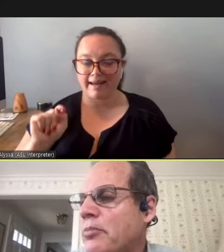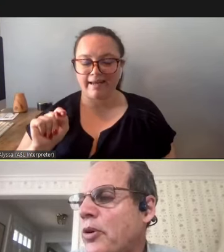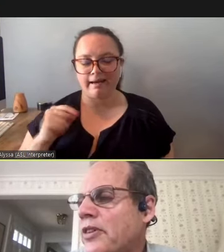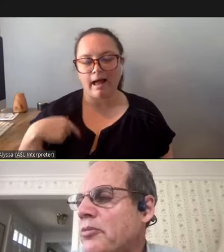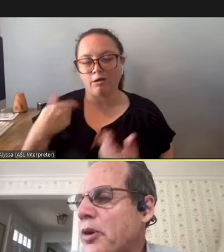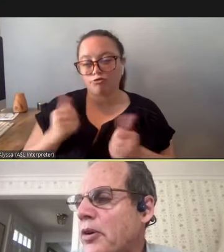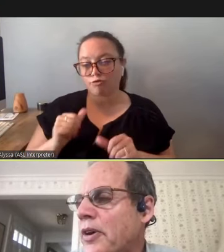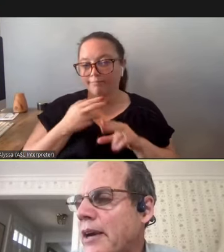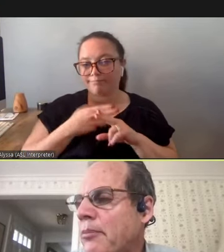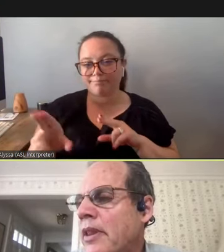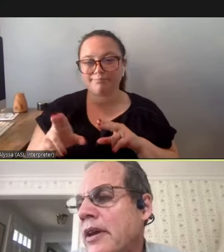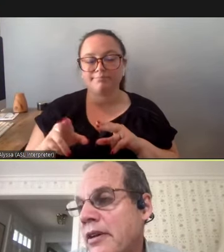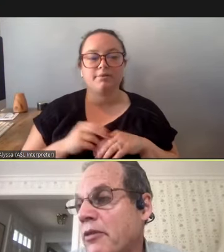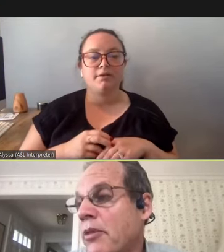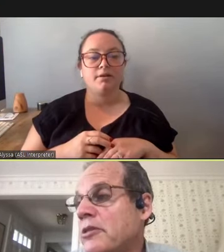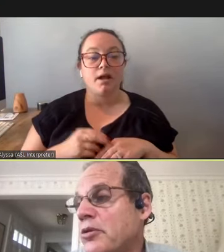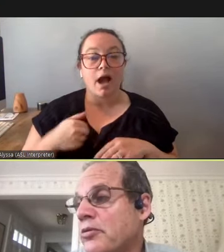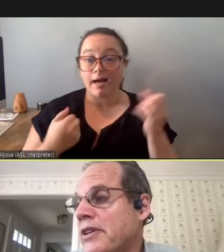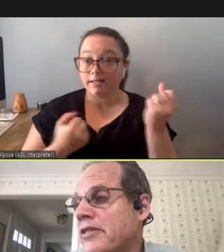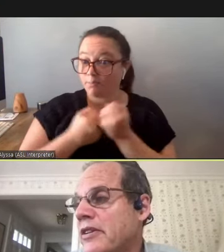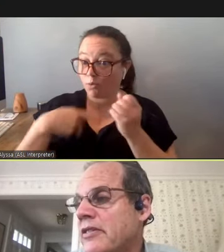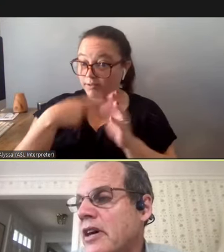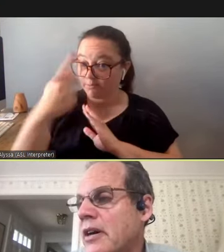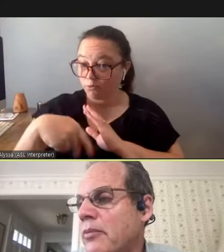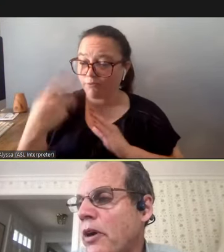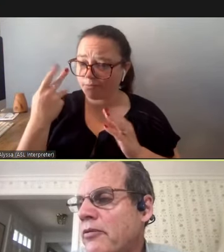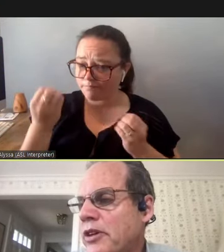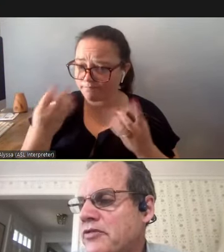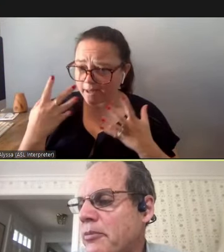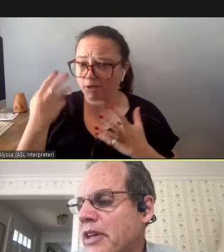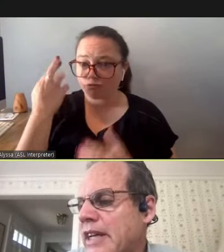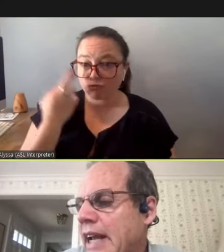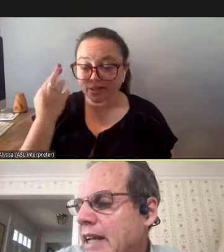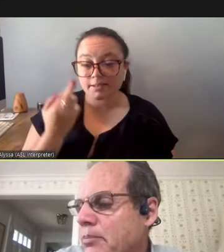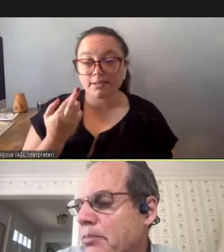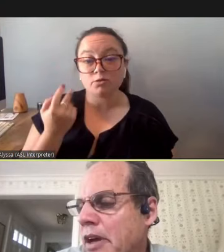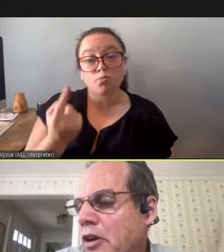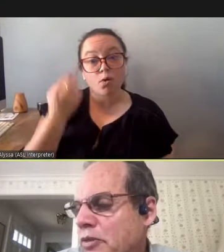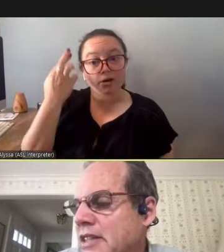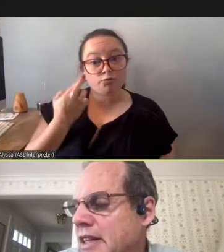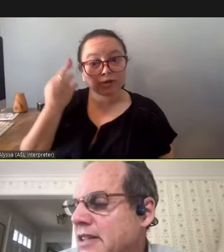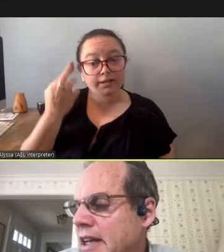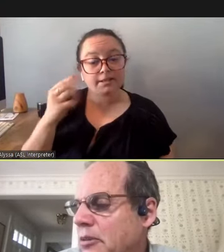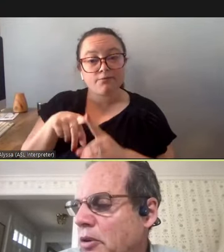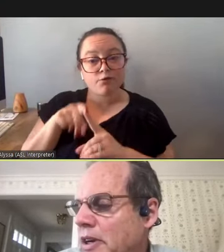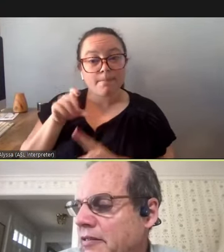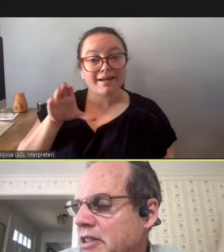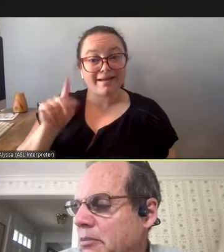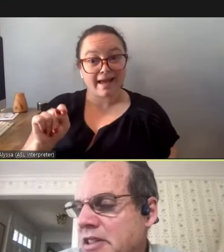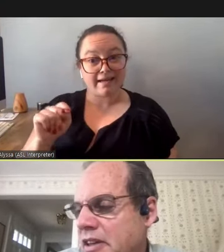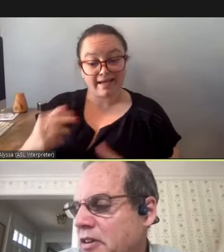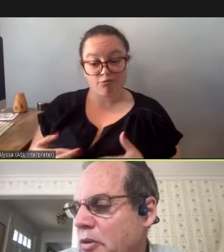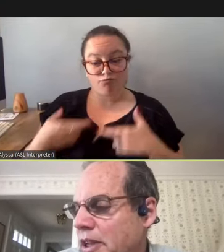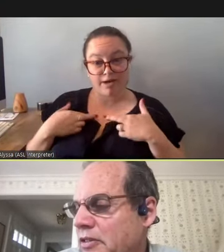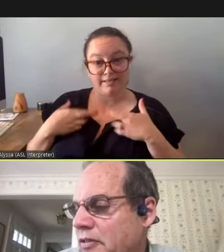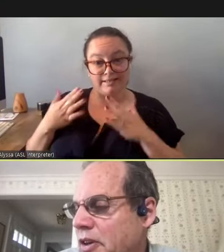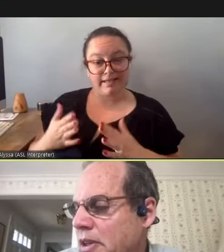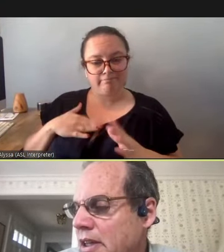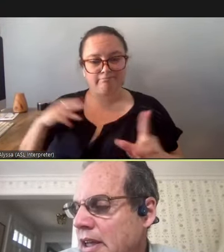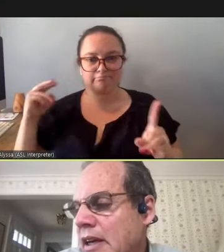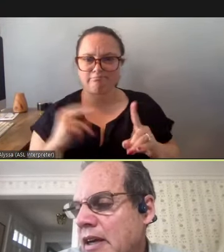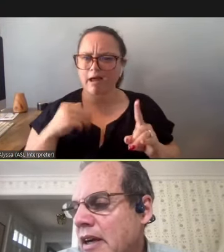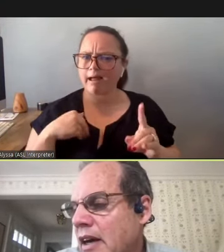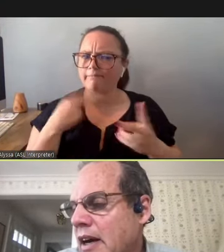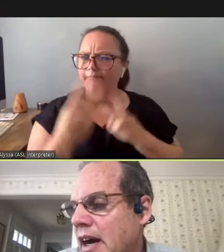I support this program for multiple reasons, one of which from a Connecticut resident standpoint, I visit my son in Queens